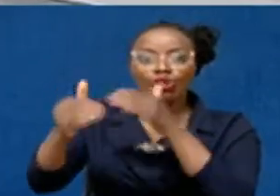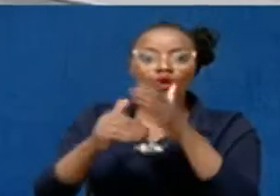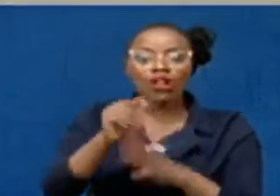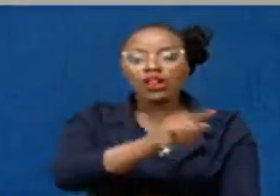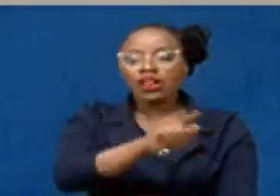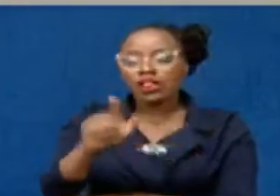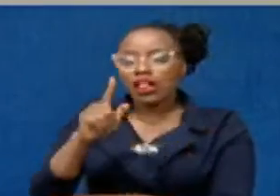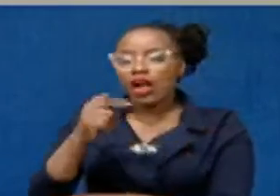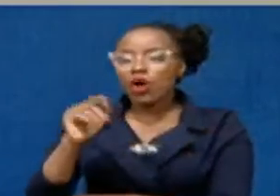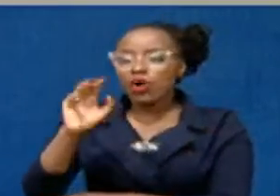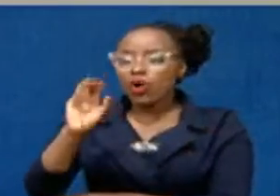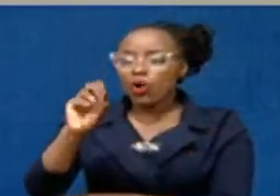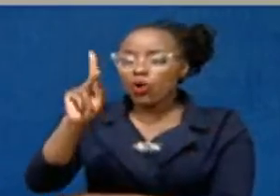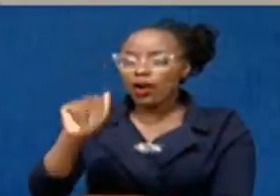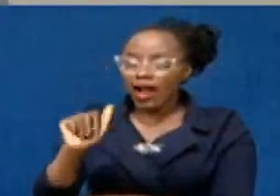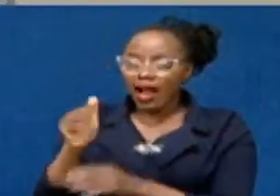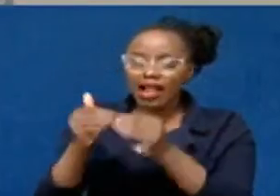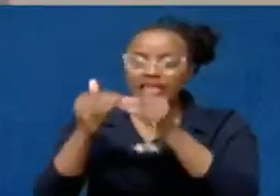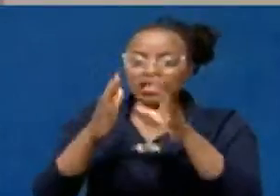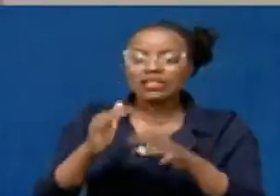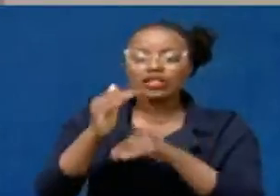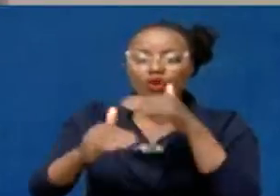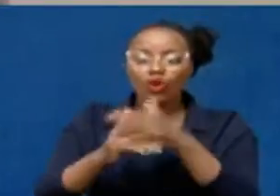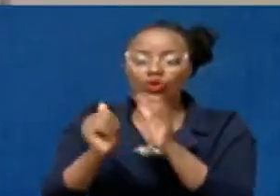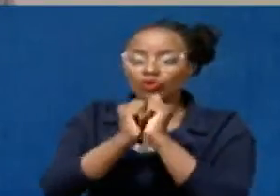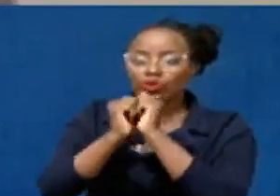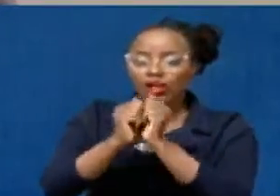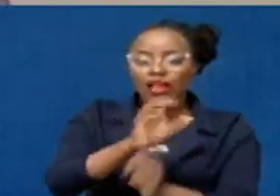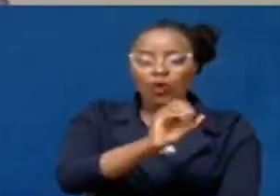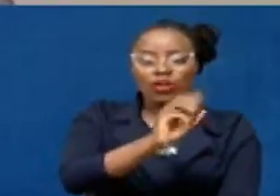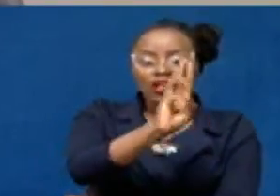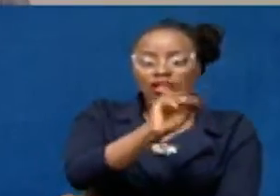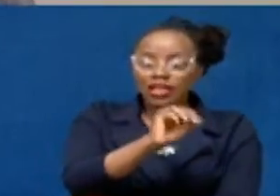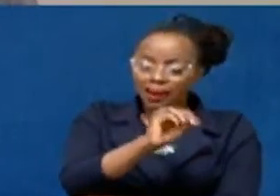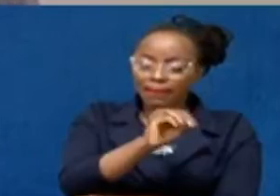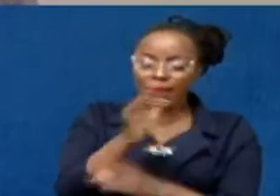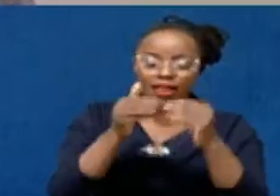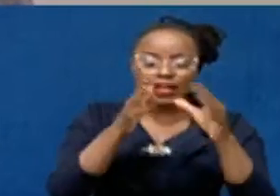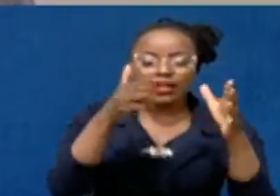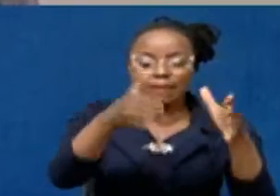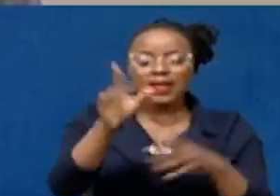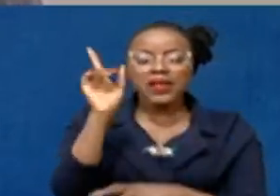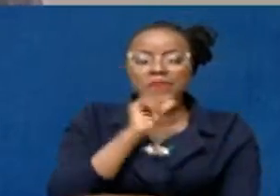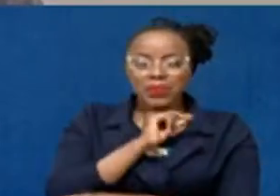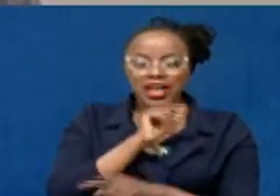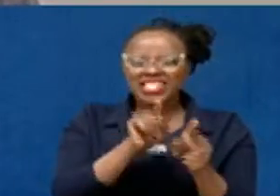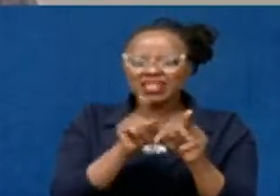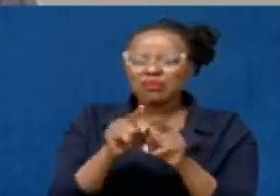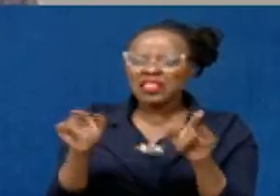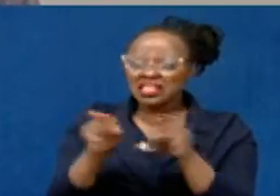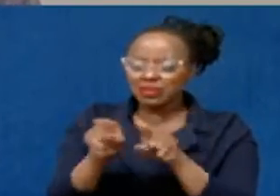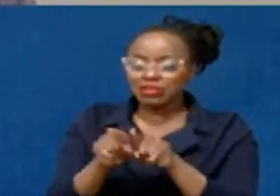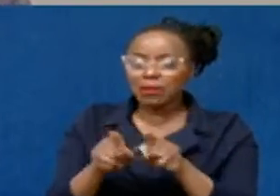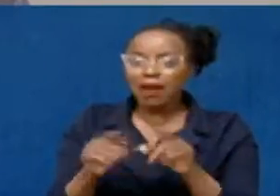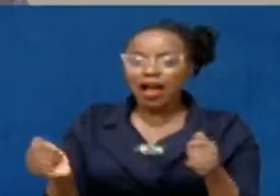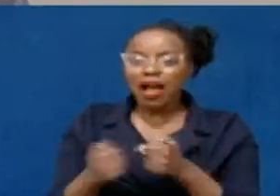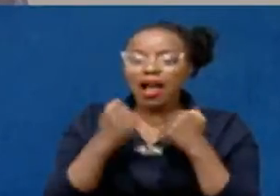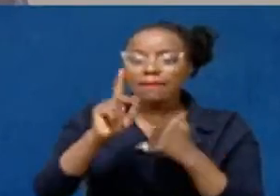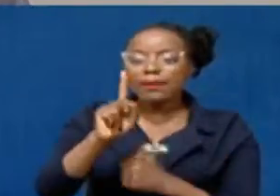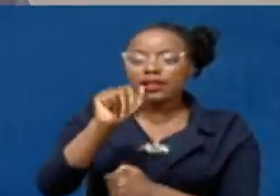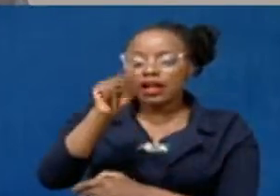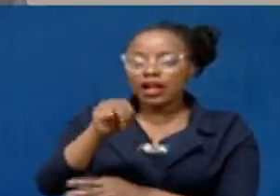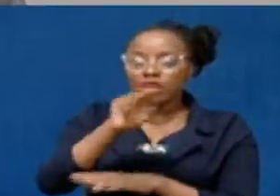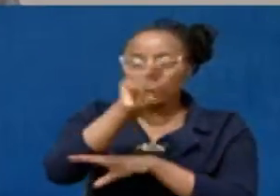All those One Kenya Alliance leaders together with the ODM leader were present. A similar script played during the